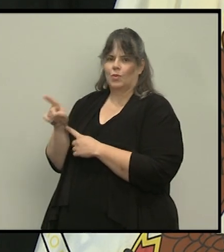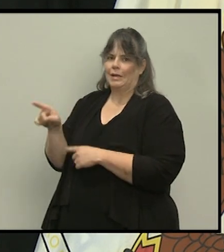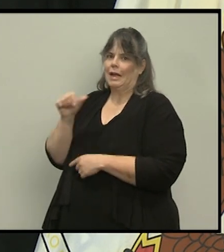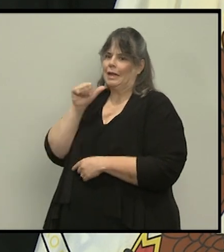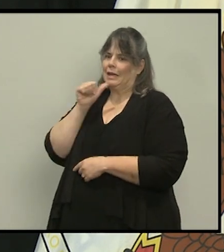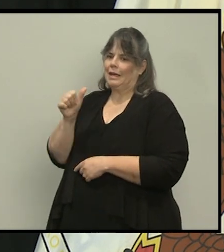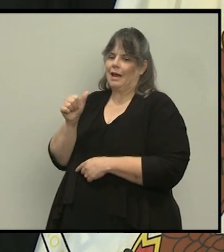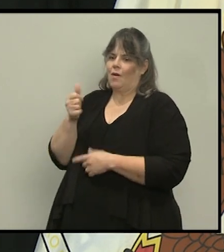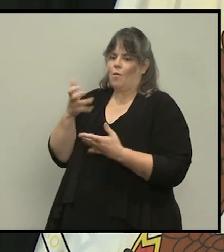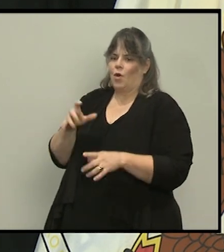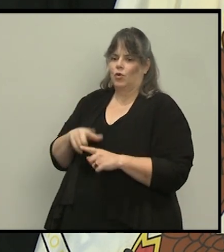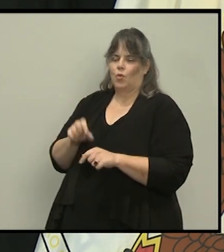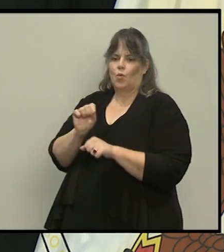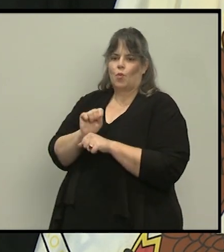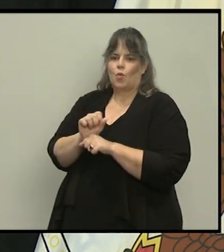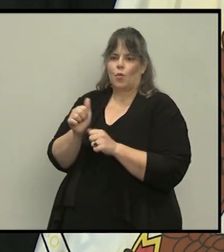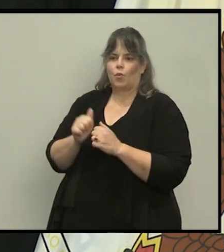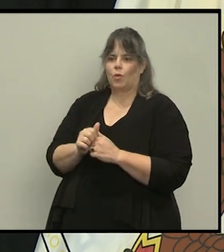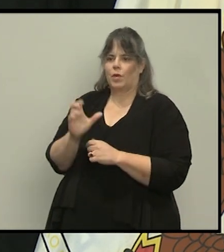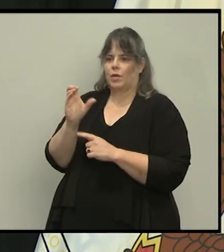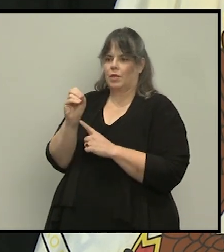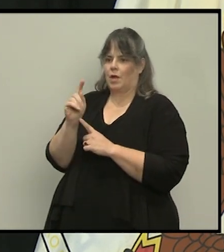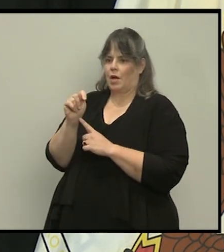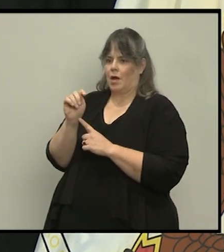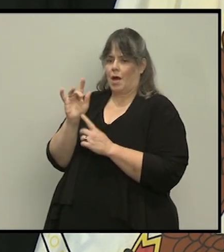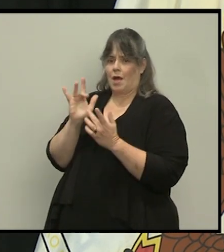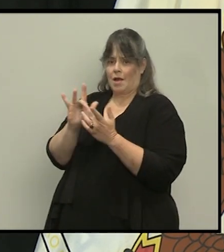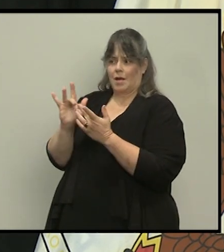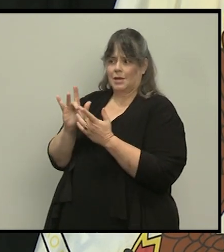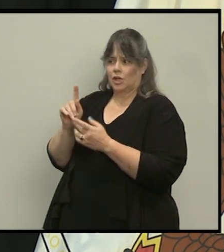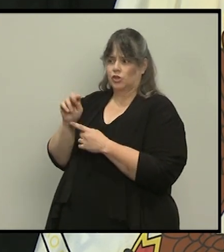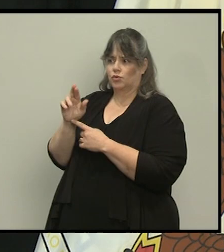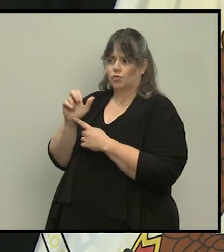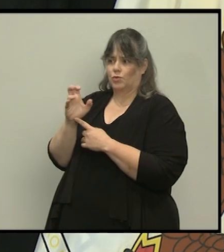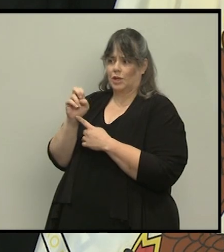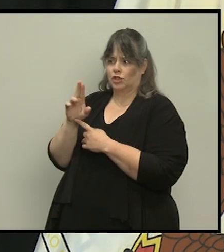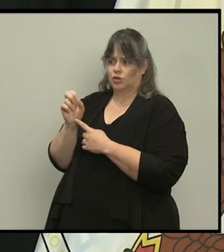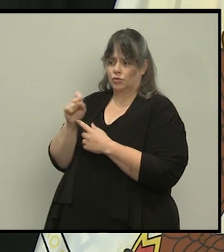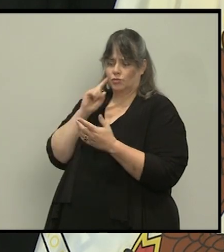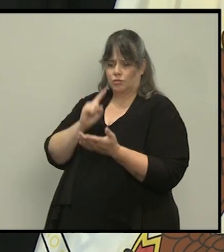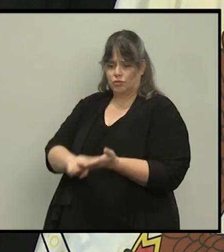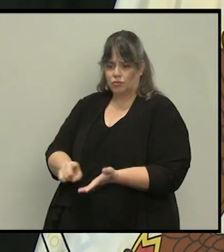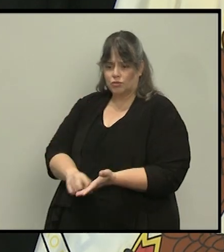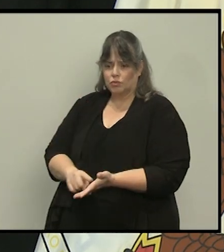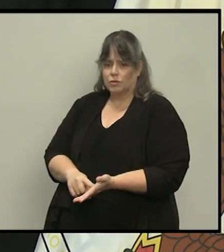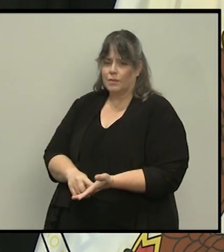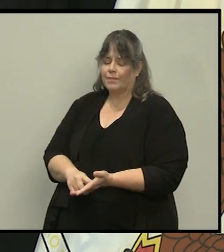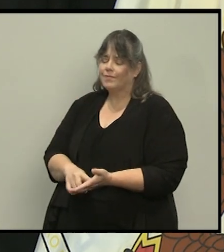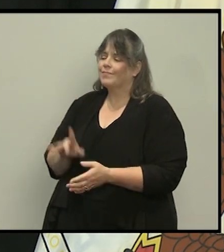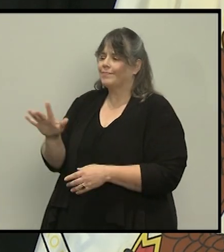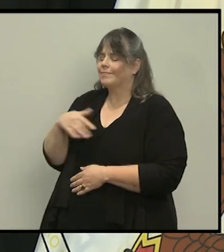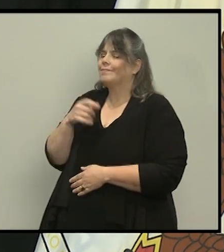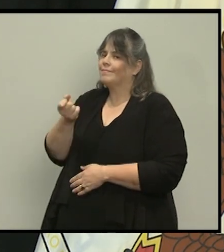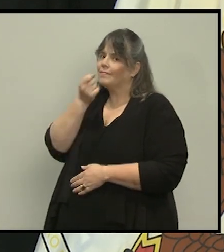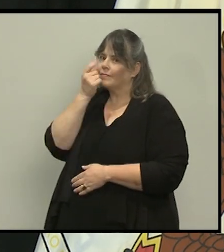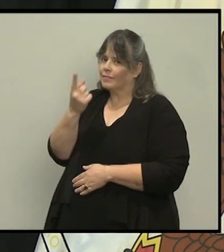with contact tracers and case investigators. This is certainly